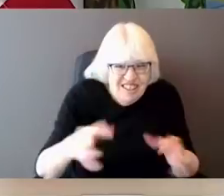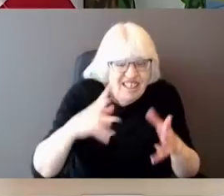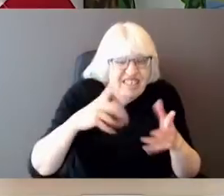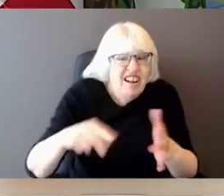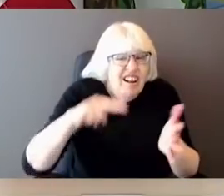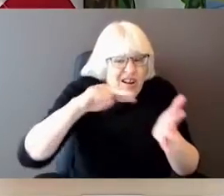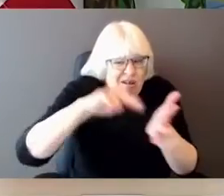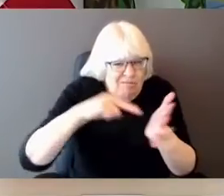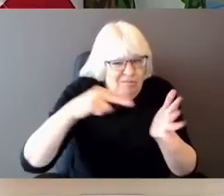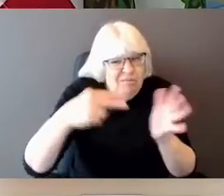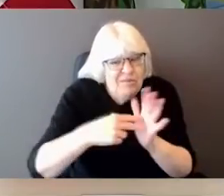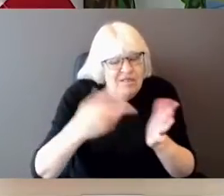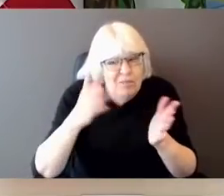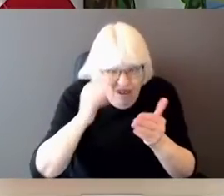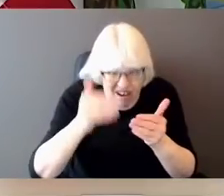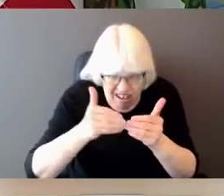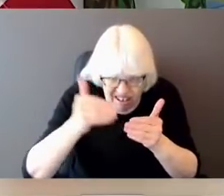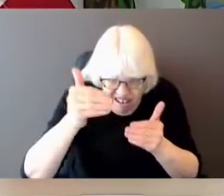And